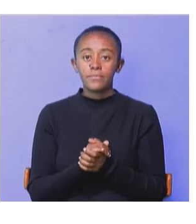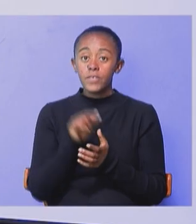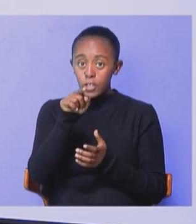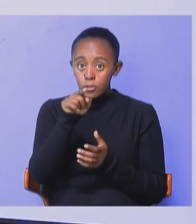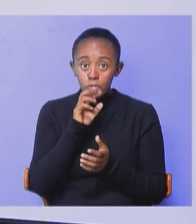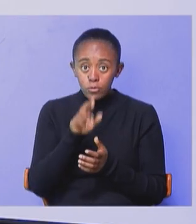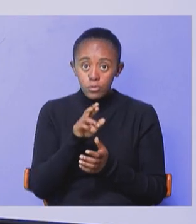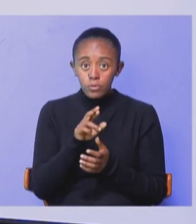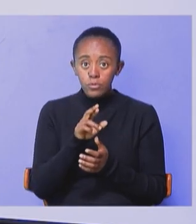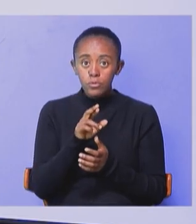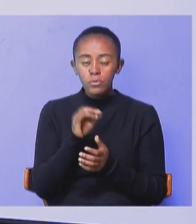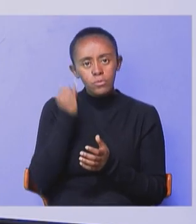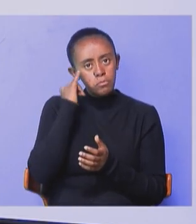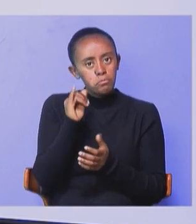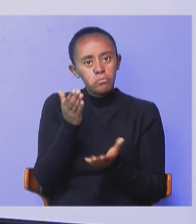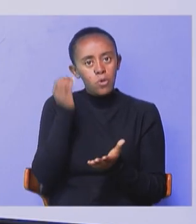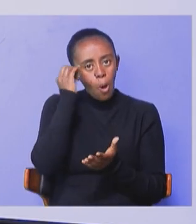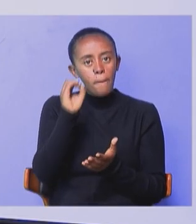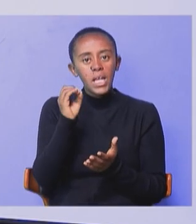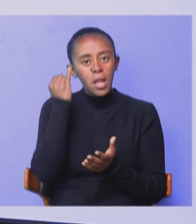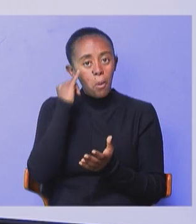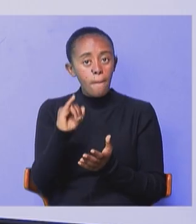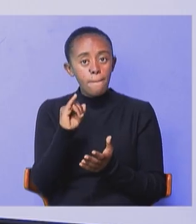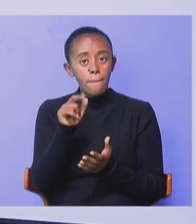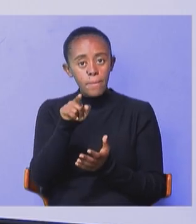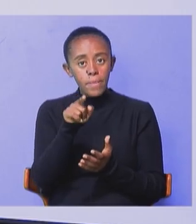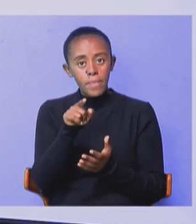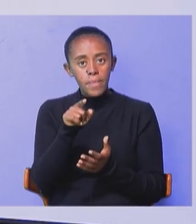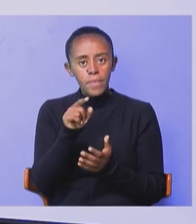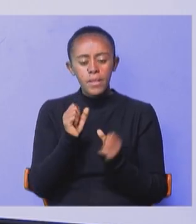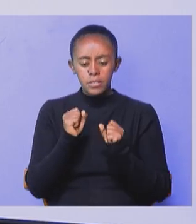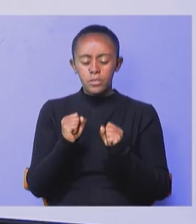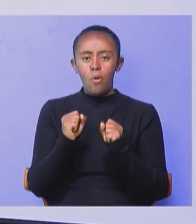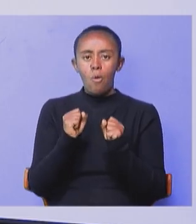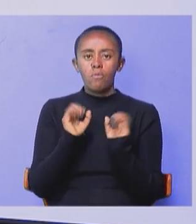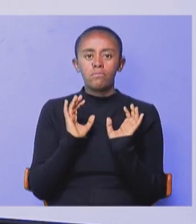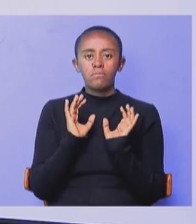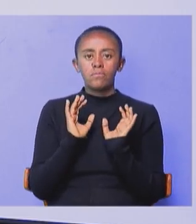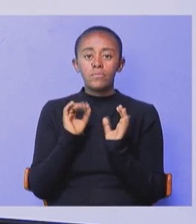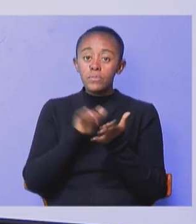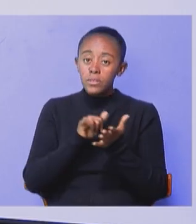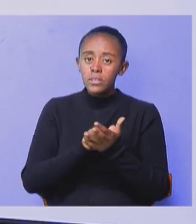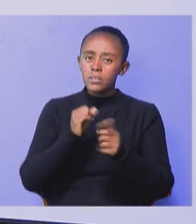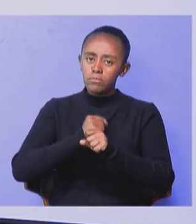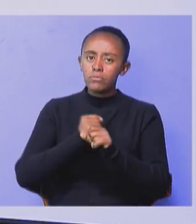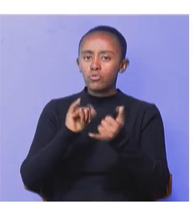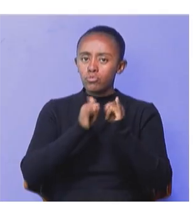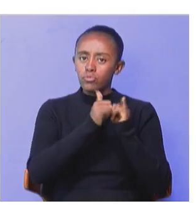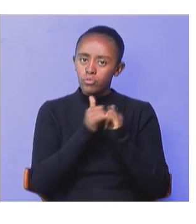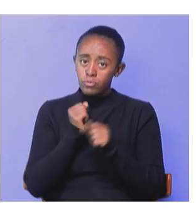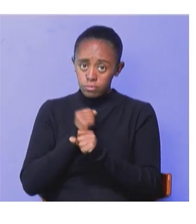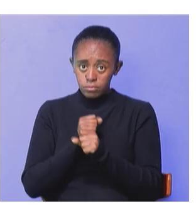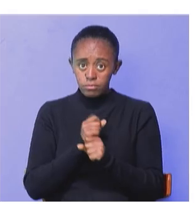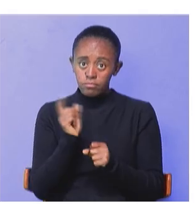You are of the opinion, or in this case, you are of the strong opinion that doing exercise is